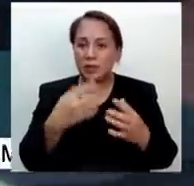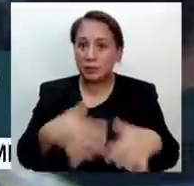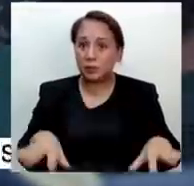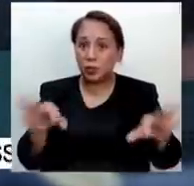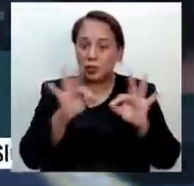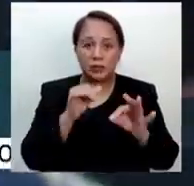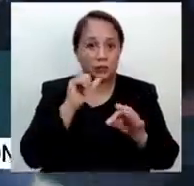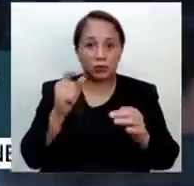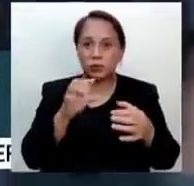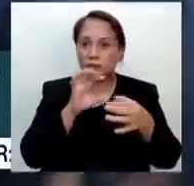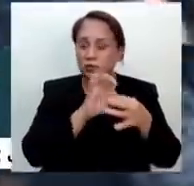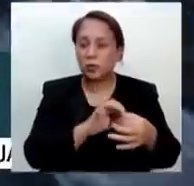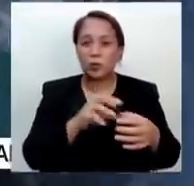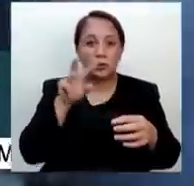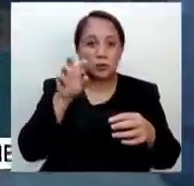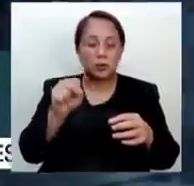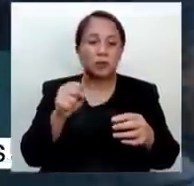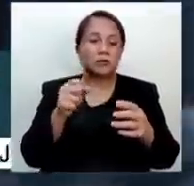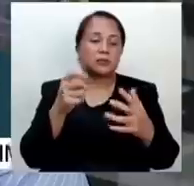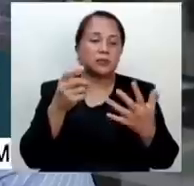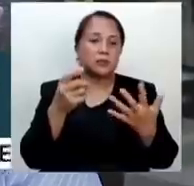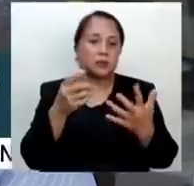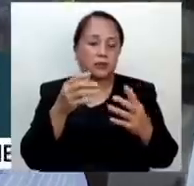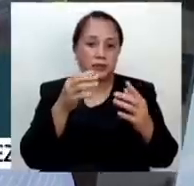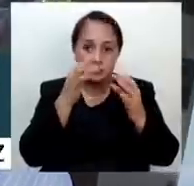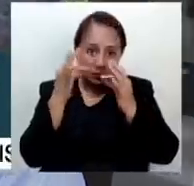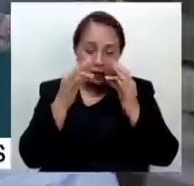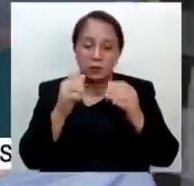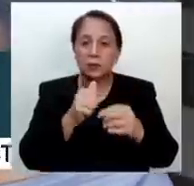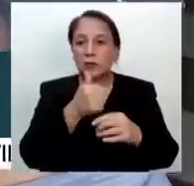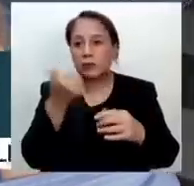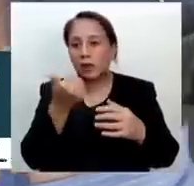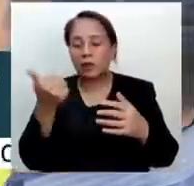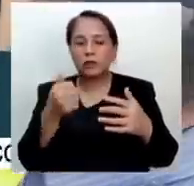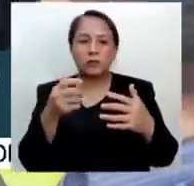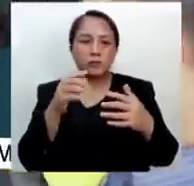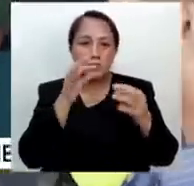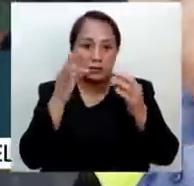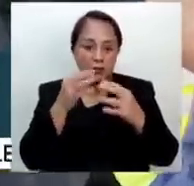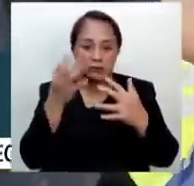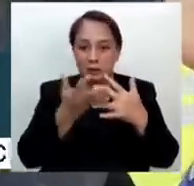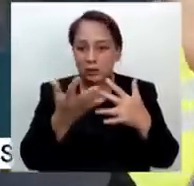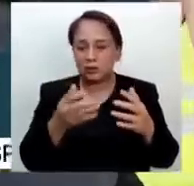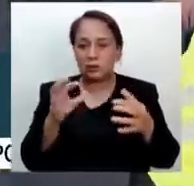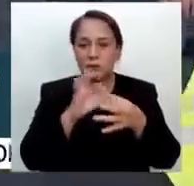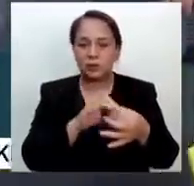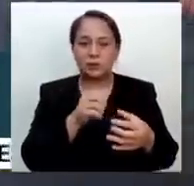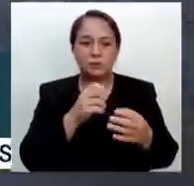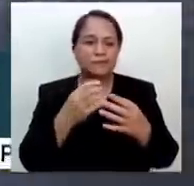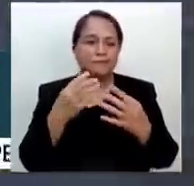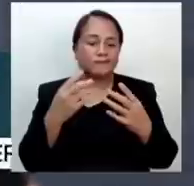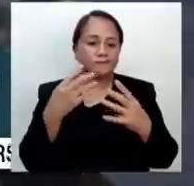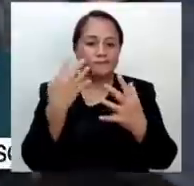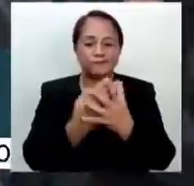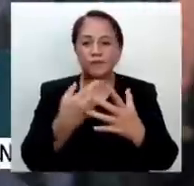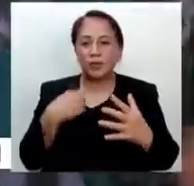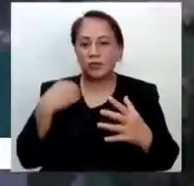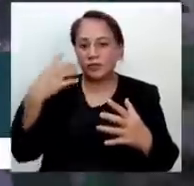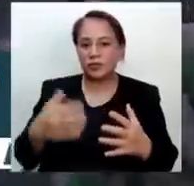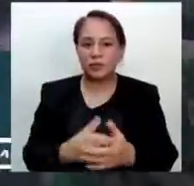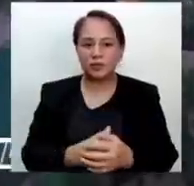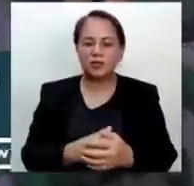testified, but also to the other pending drug case involving other Bucor officials. He says this shows a pattern of well-orchestrated